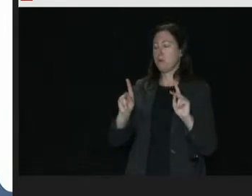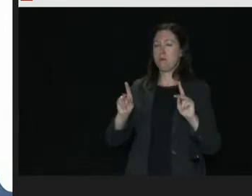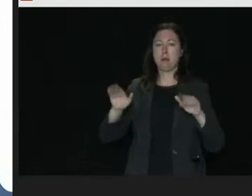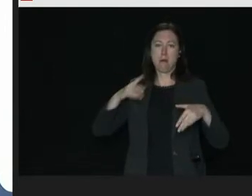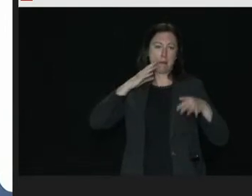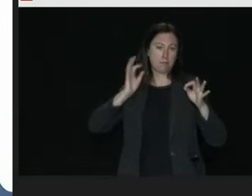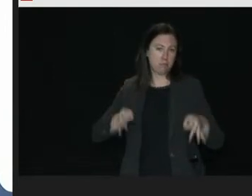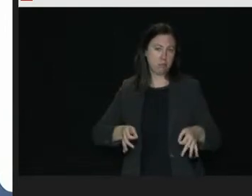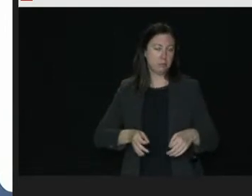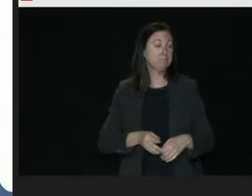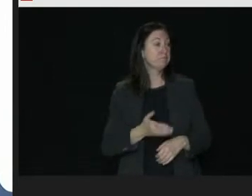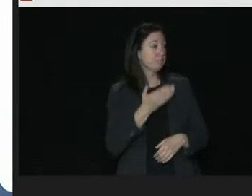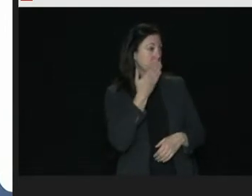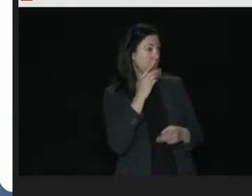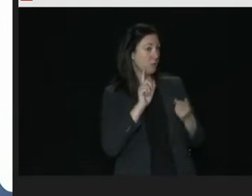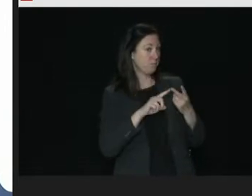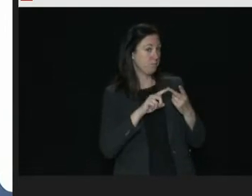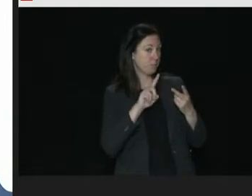Thank you. Follow-up question?